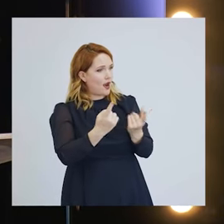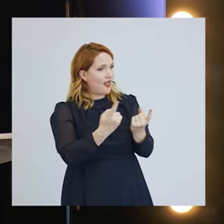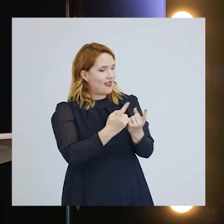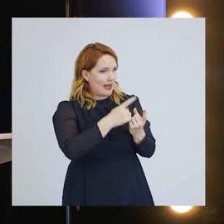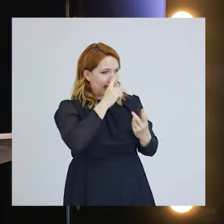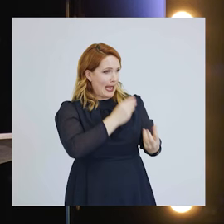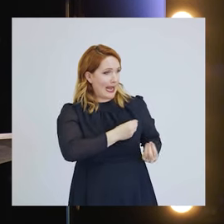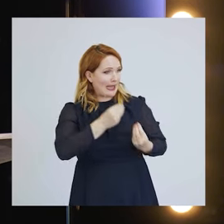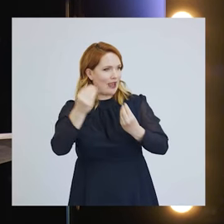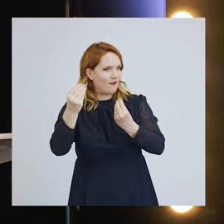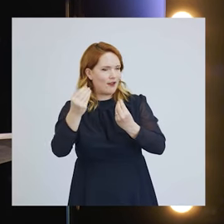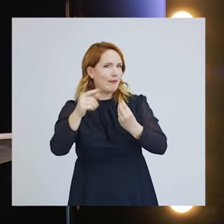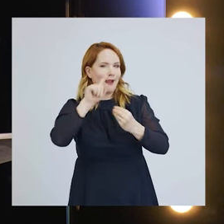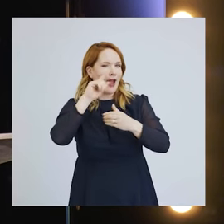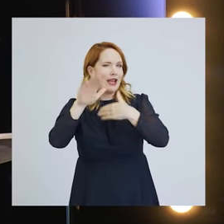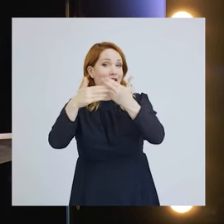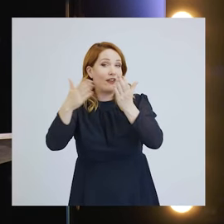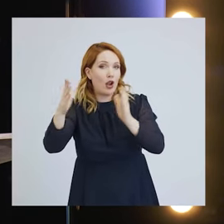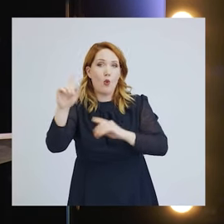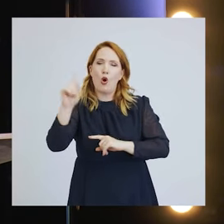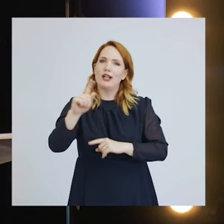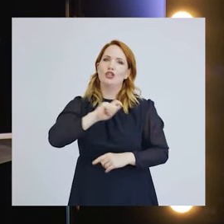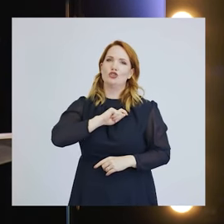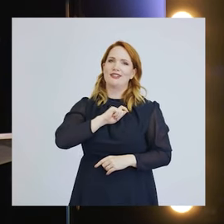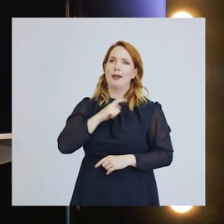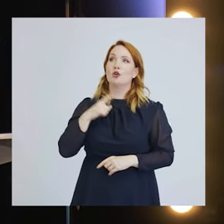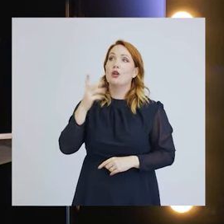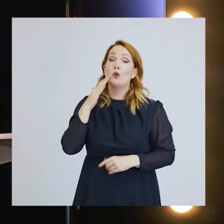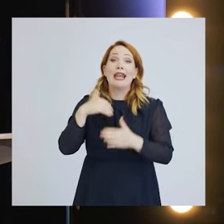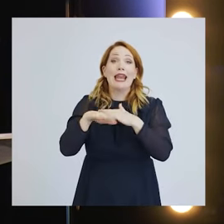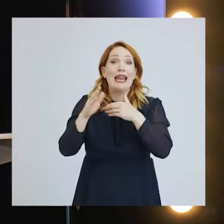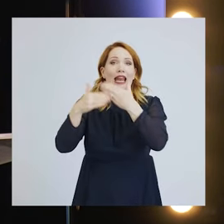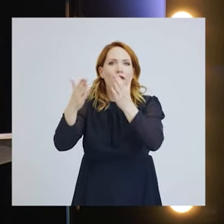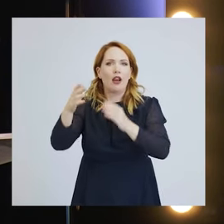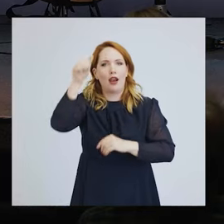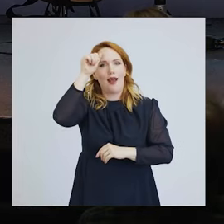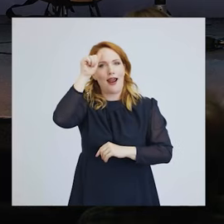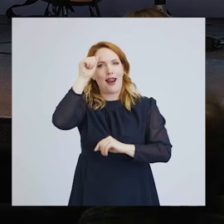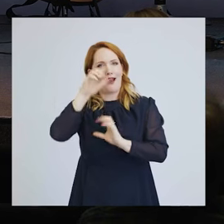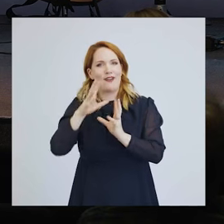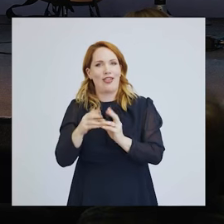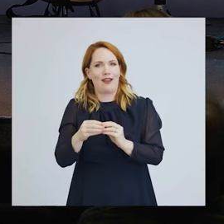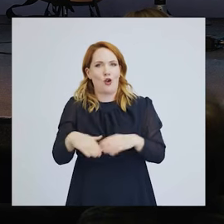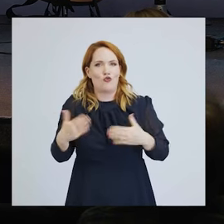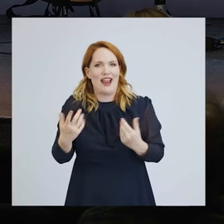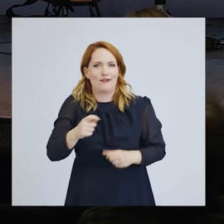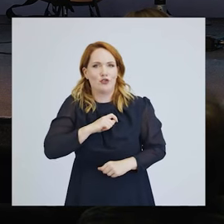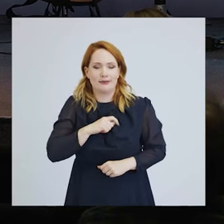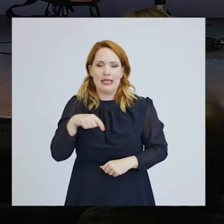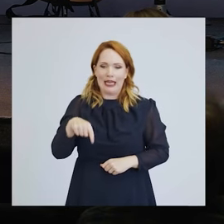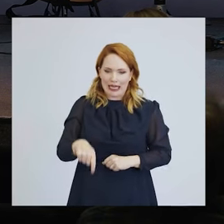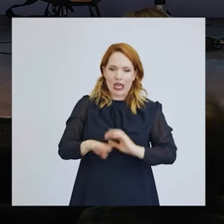earth, there's one thing that you can give me that you can't give me when we're in heaven, and that's the gift of trust, because we'll know everything.